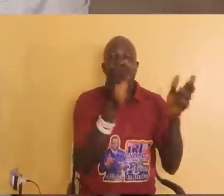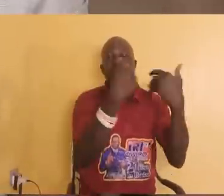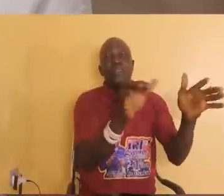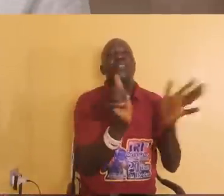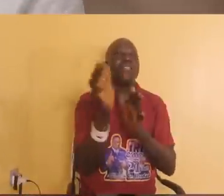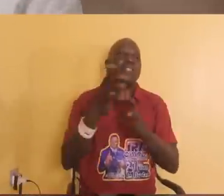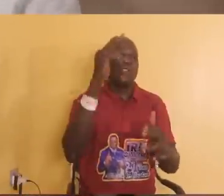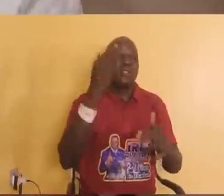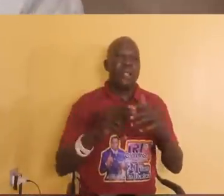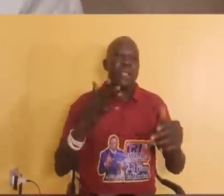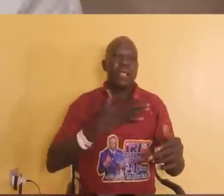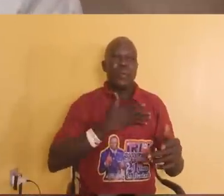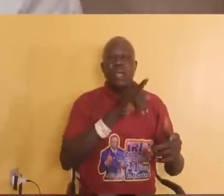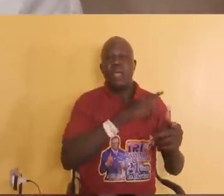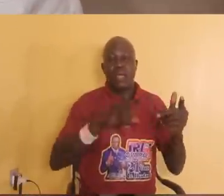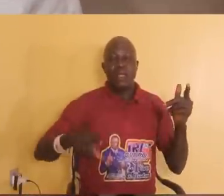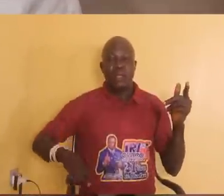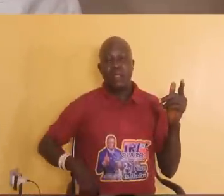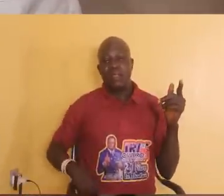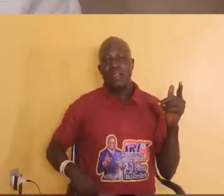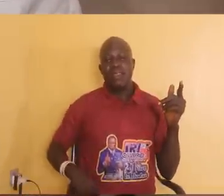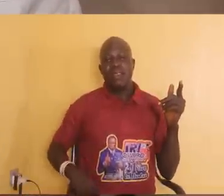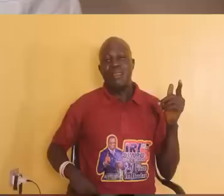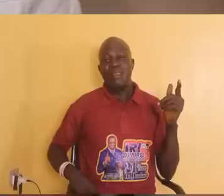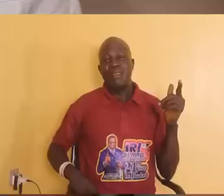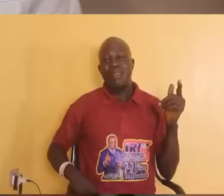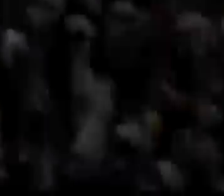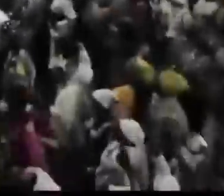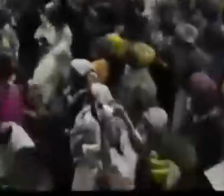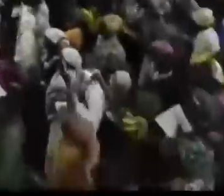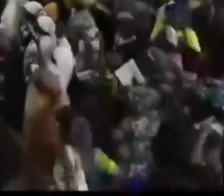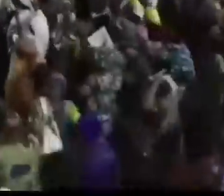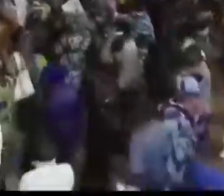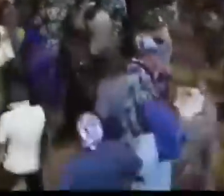Amen. Yes. Olua wa. Amen. In Jesus' name, my Lord.